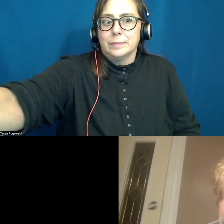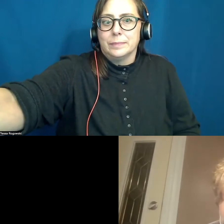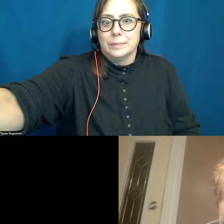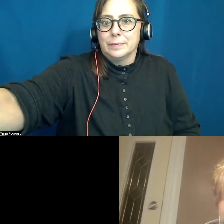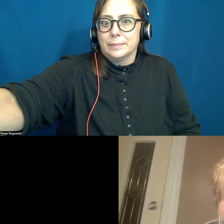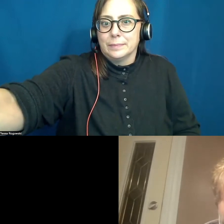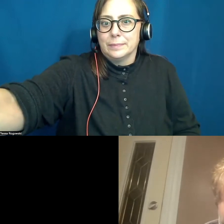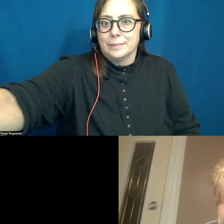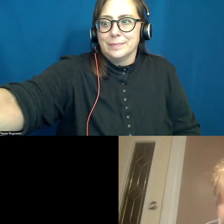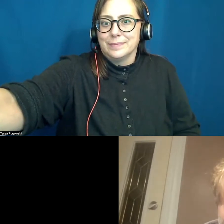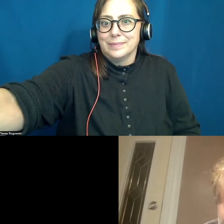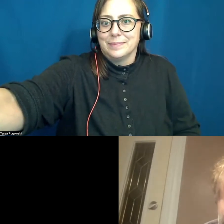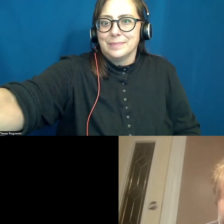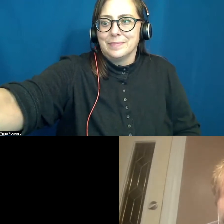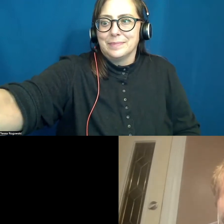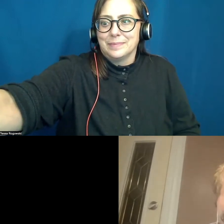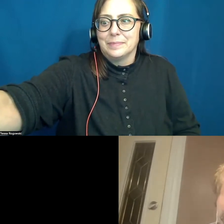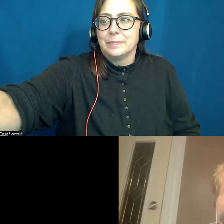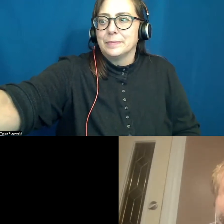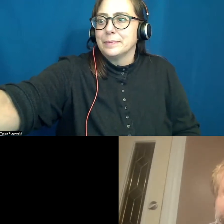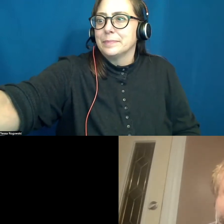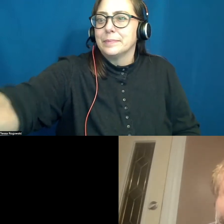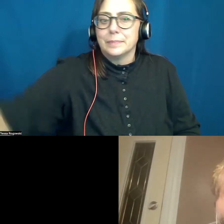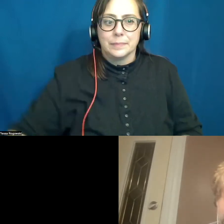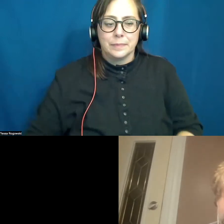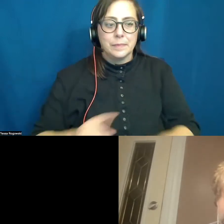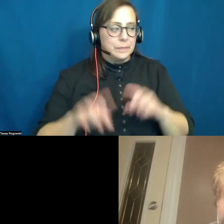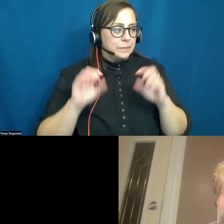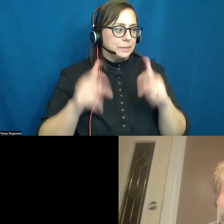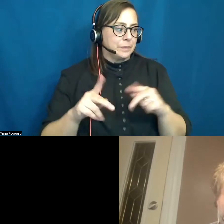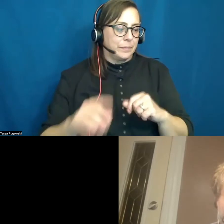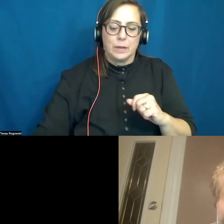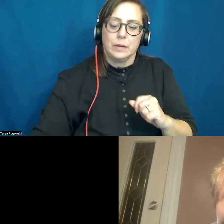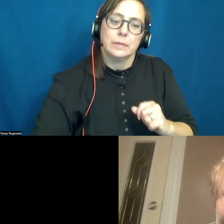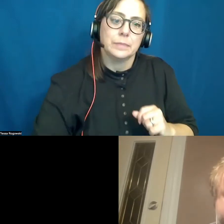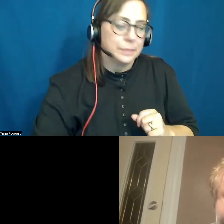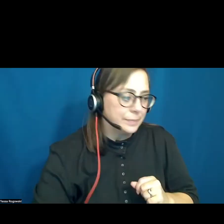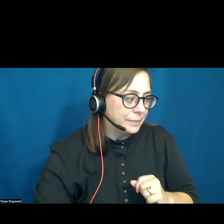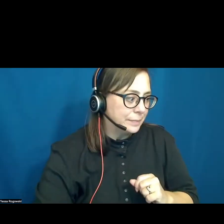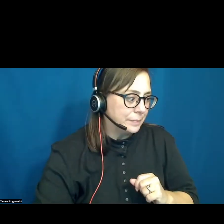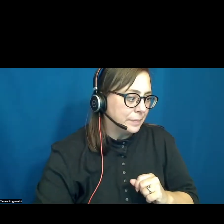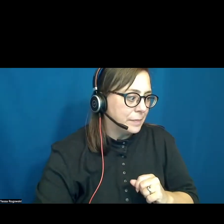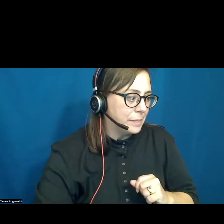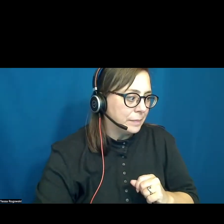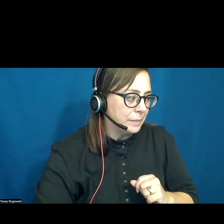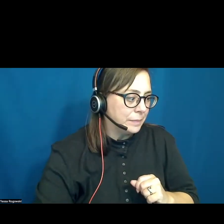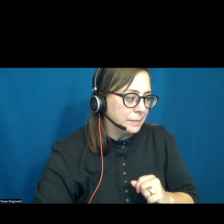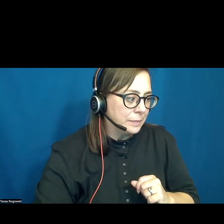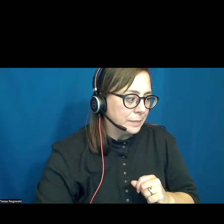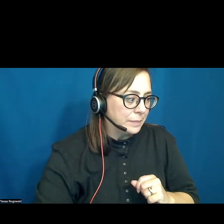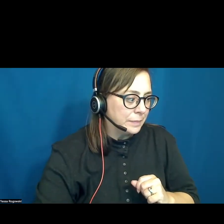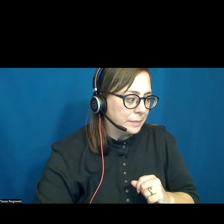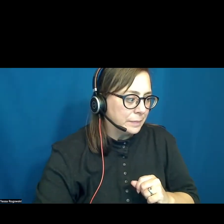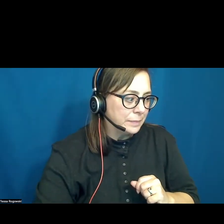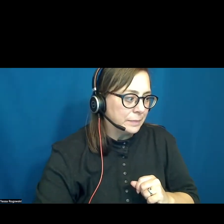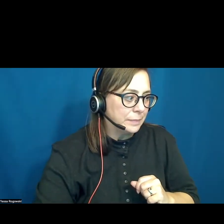And then, okay, this is circular labyrinths. 1.